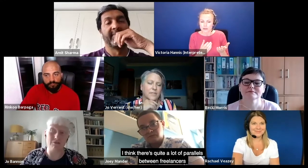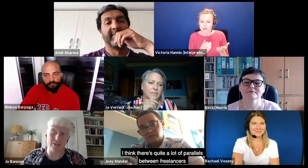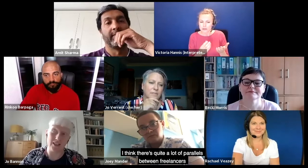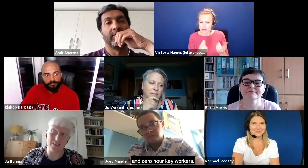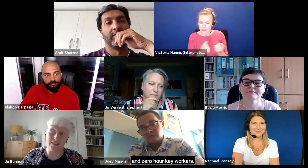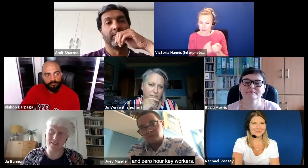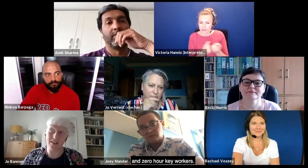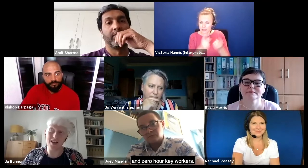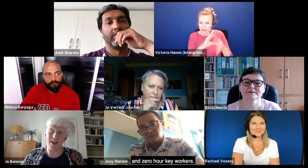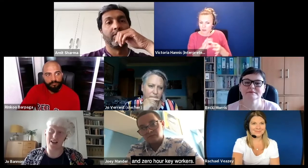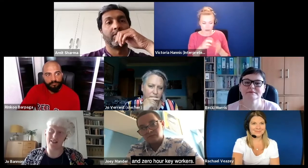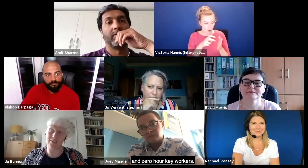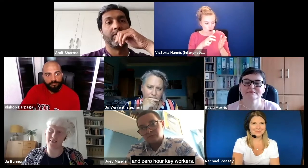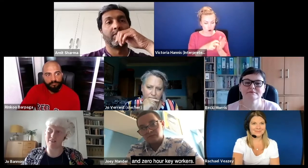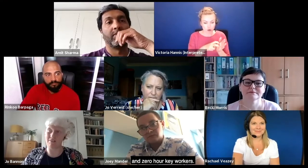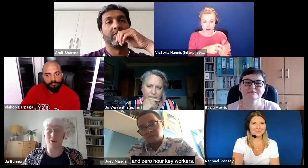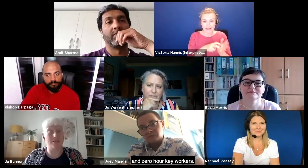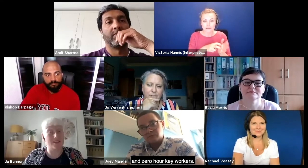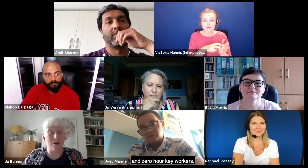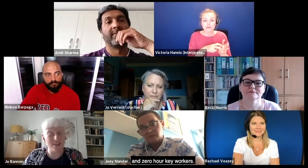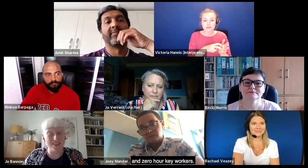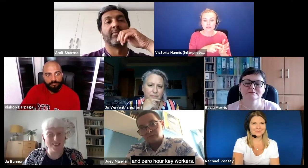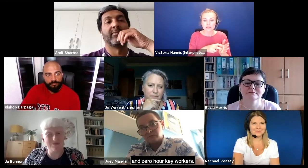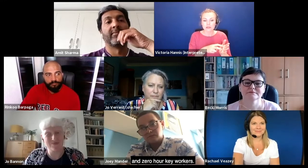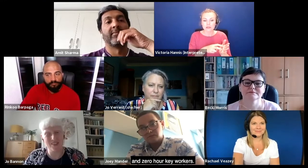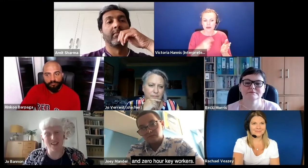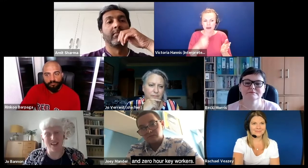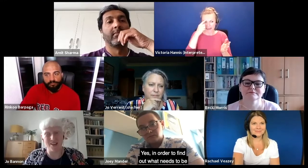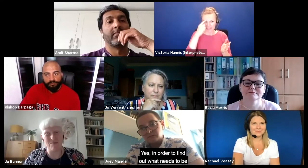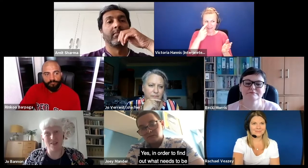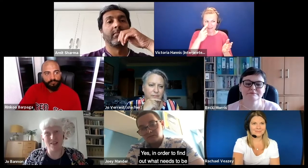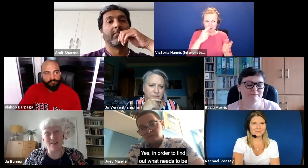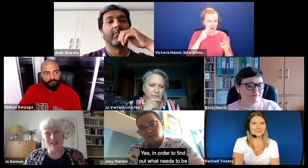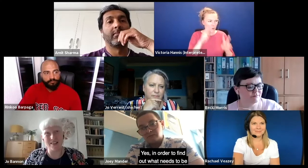between freelancers and 0 hours key workers.